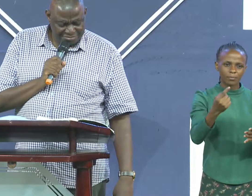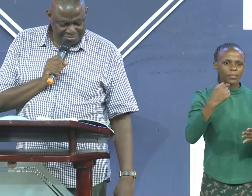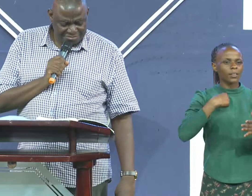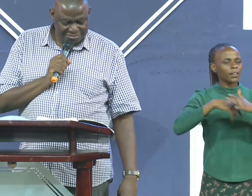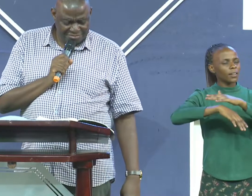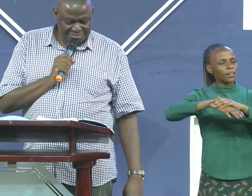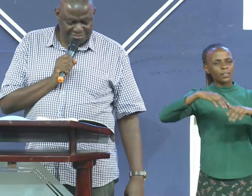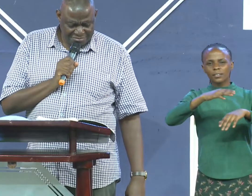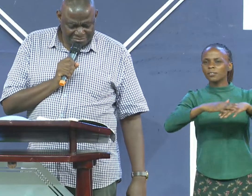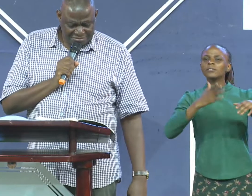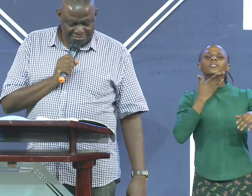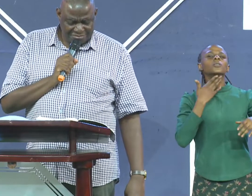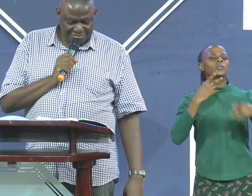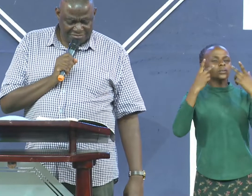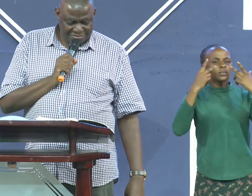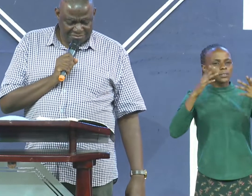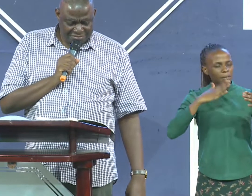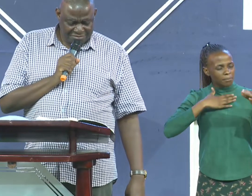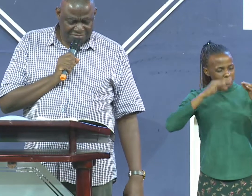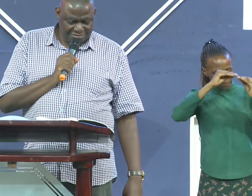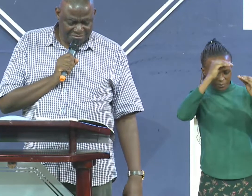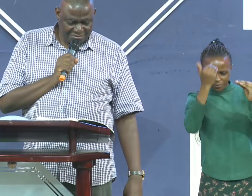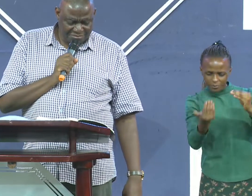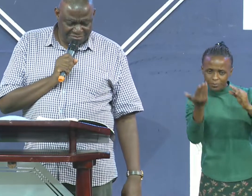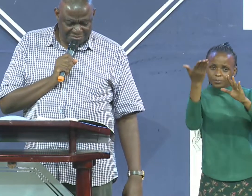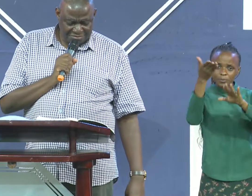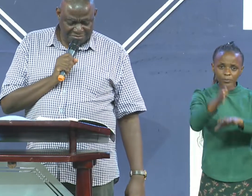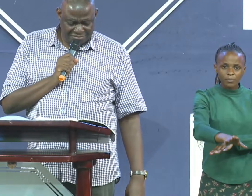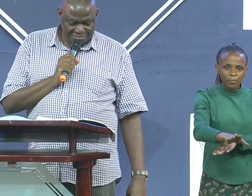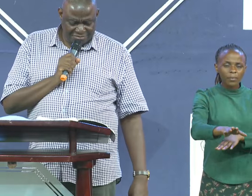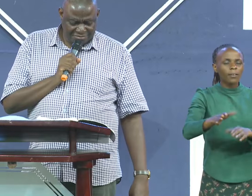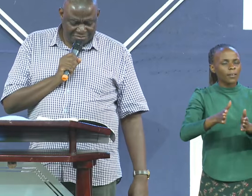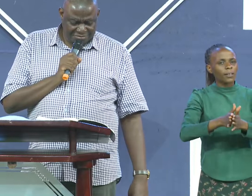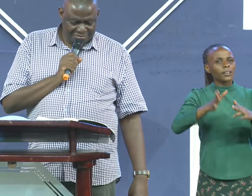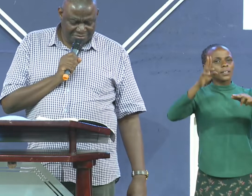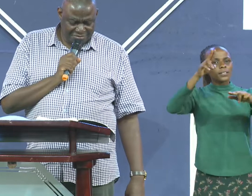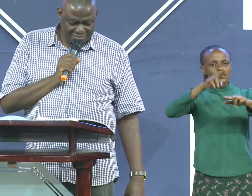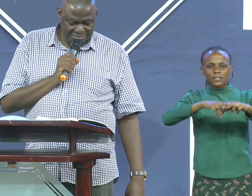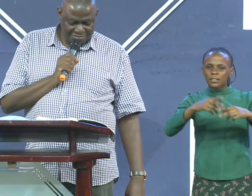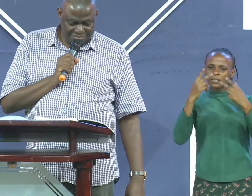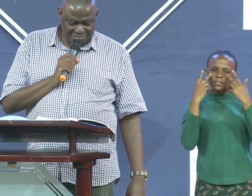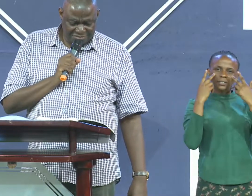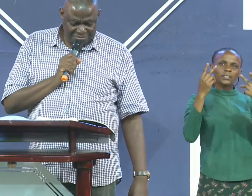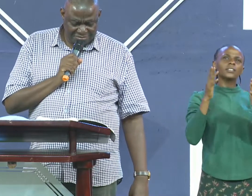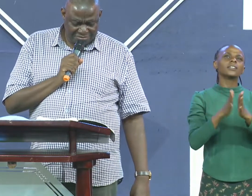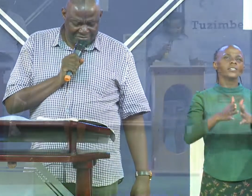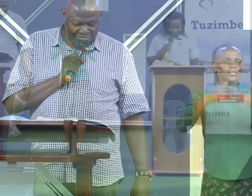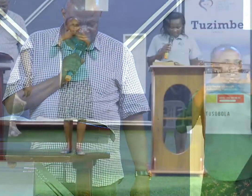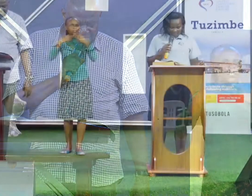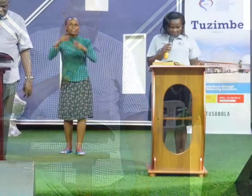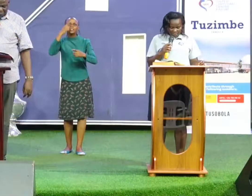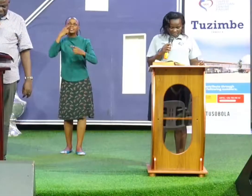okulaba omwana ng'afa n'atuula ng'atunuulira n'ayimusa eddoboozi lye